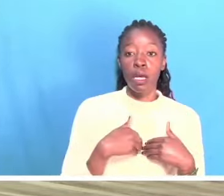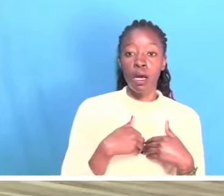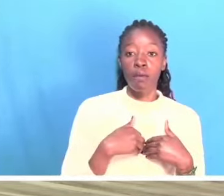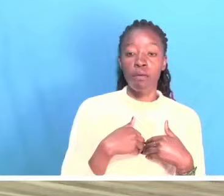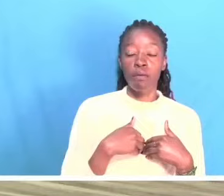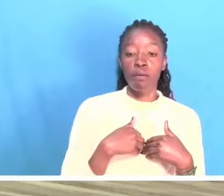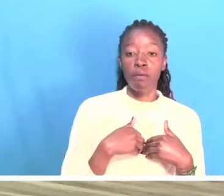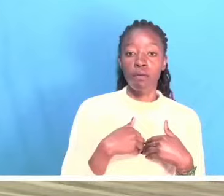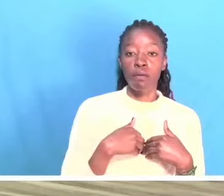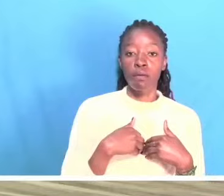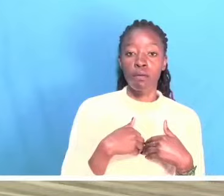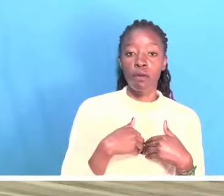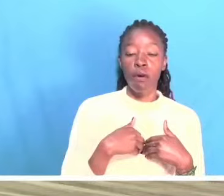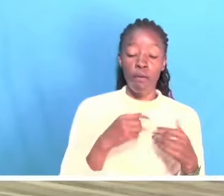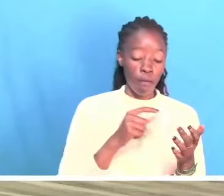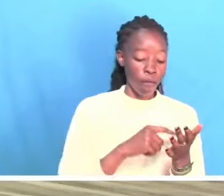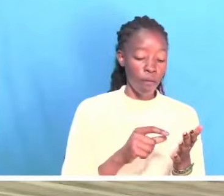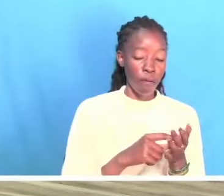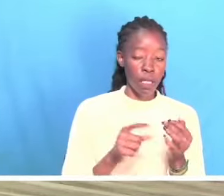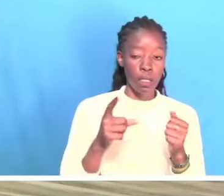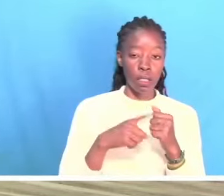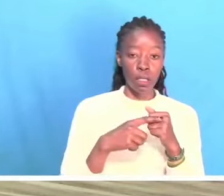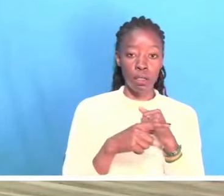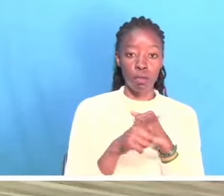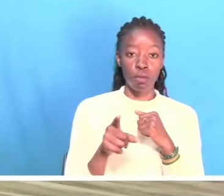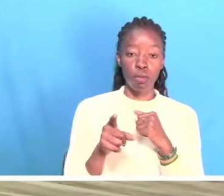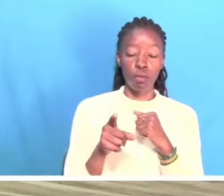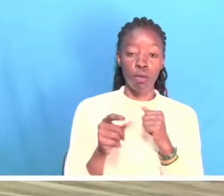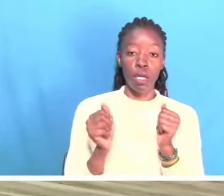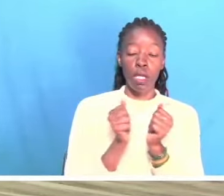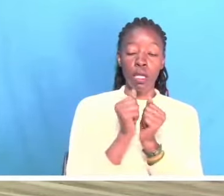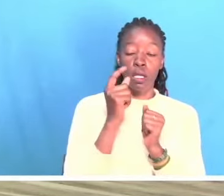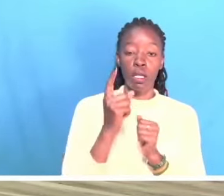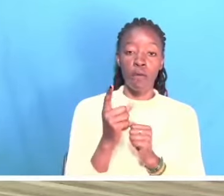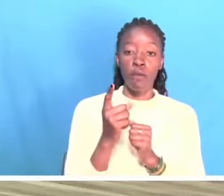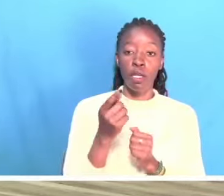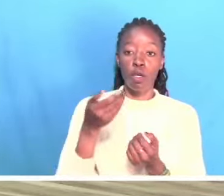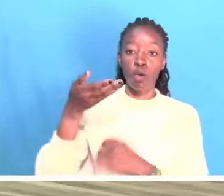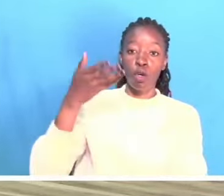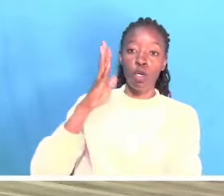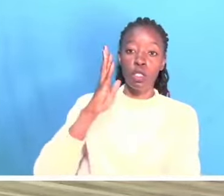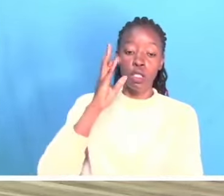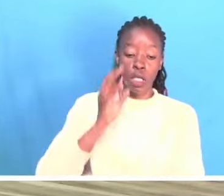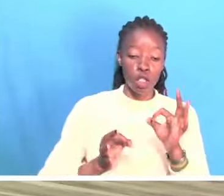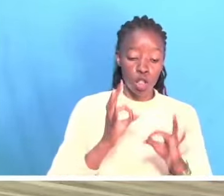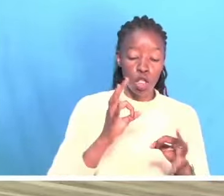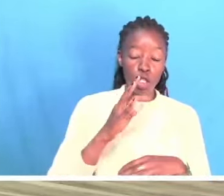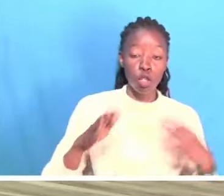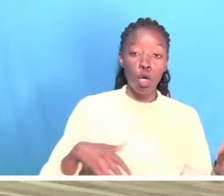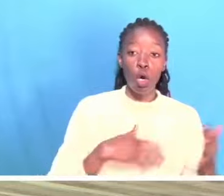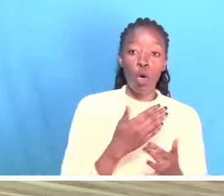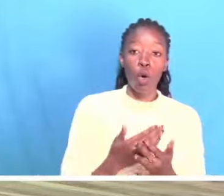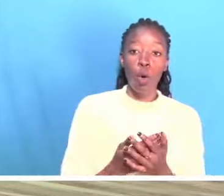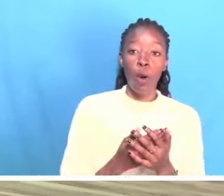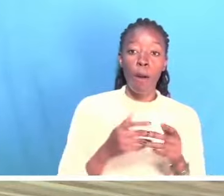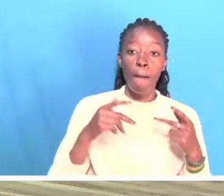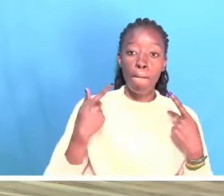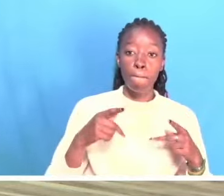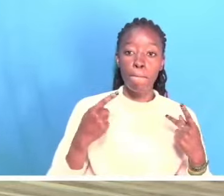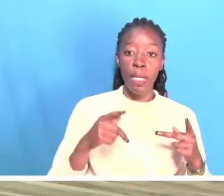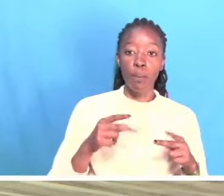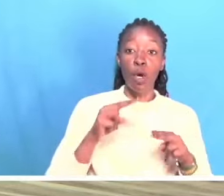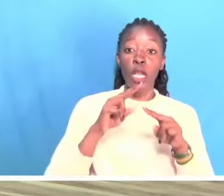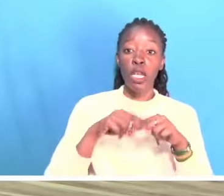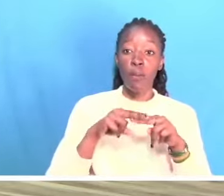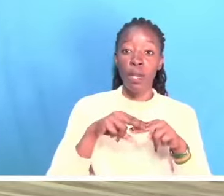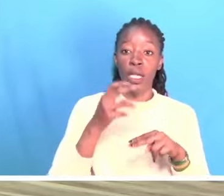Verse 6 to 11, God shall judge everyone according to their deeds, whether they are Jews with their law or